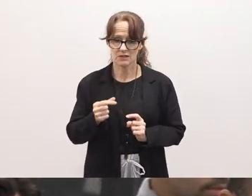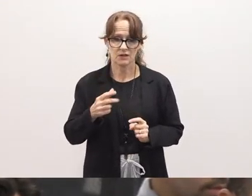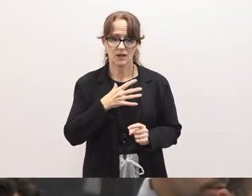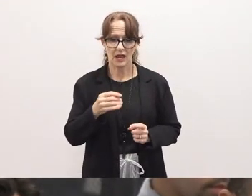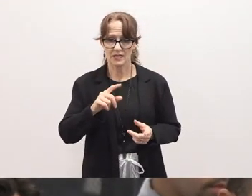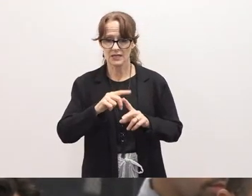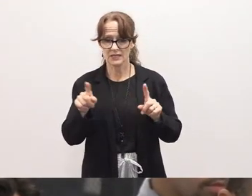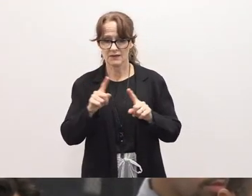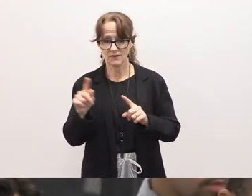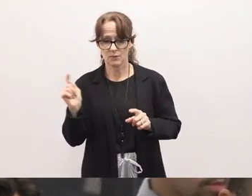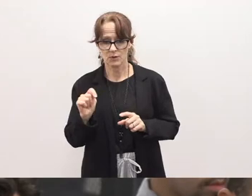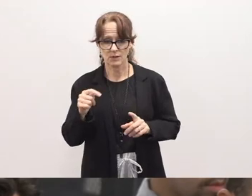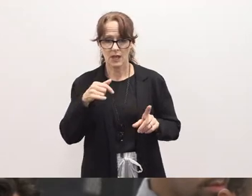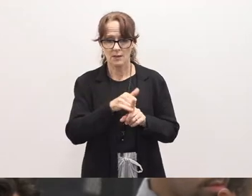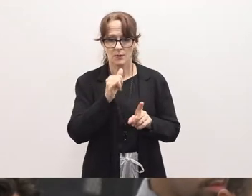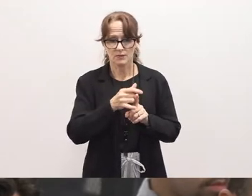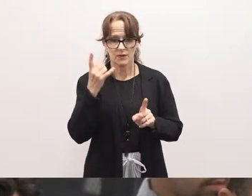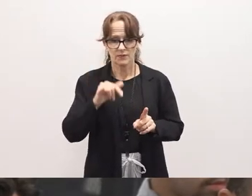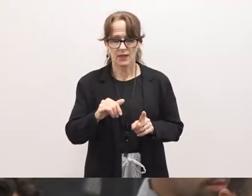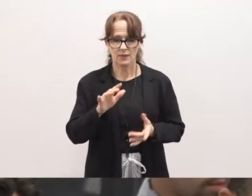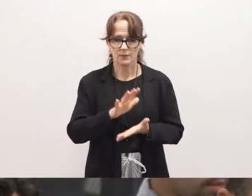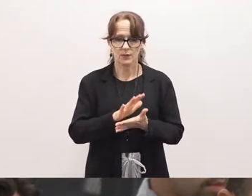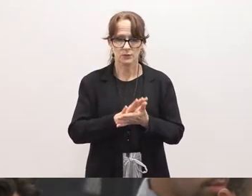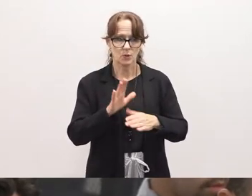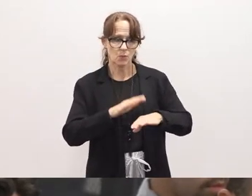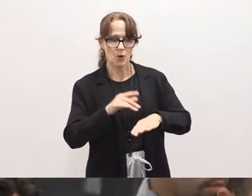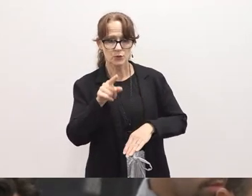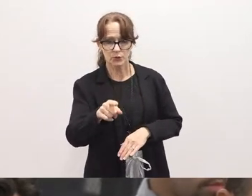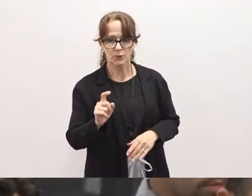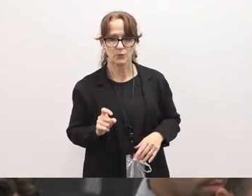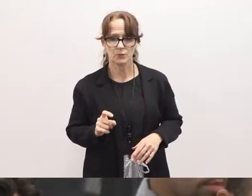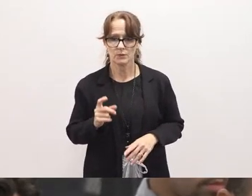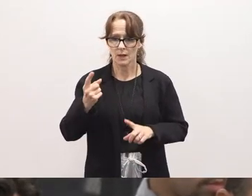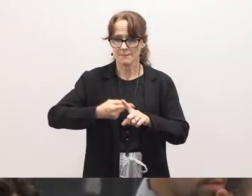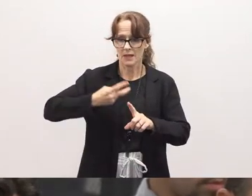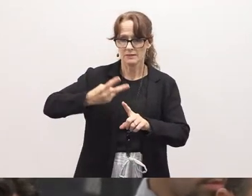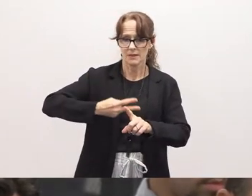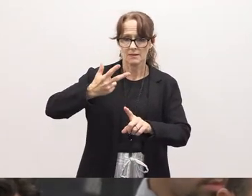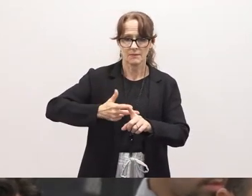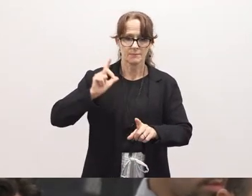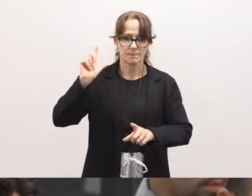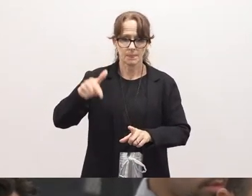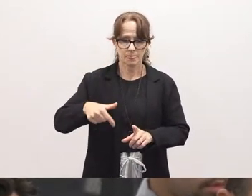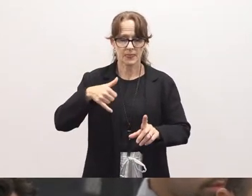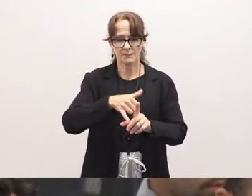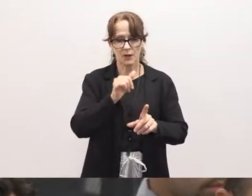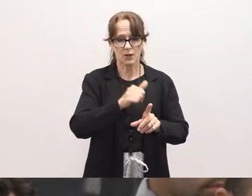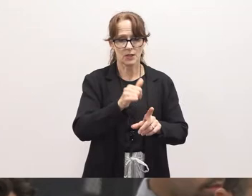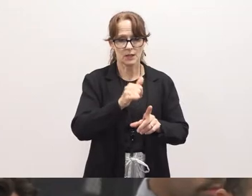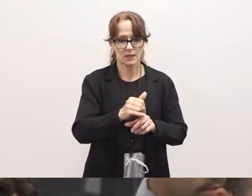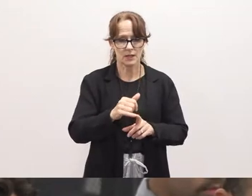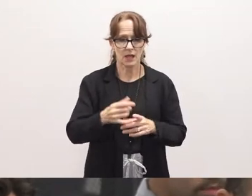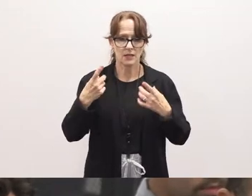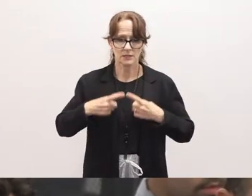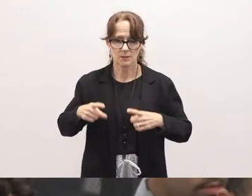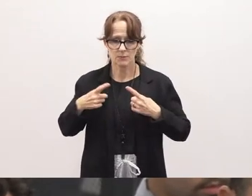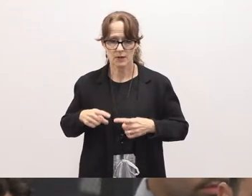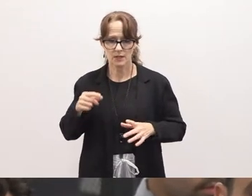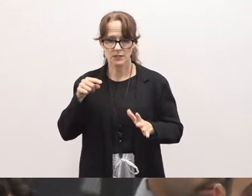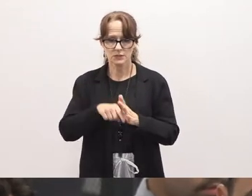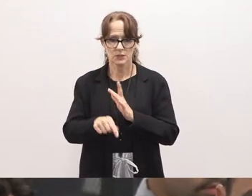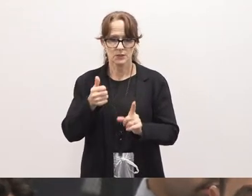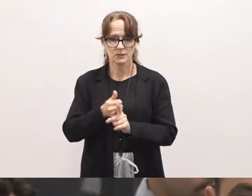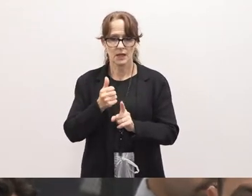bullied for it, at what point would the school alert you of this? Would it be months after your child has been getting bullied, dealt with depression, and had